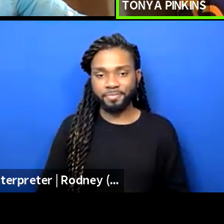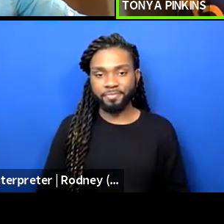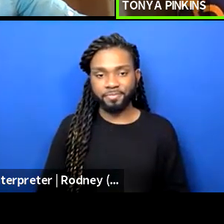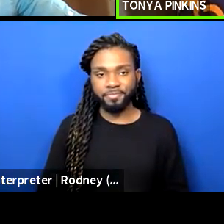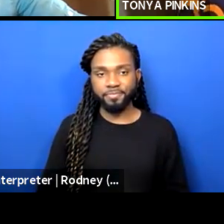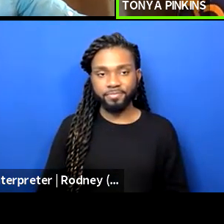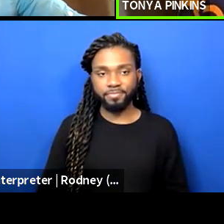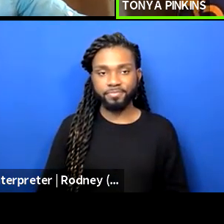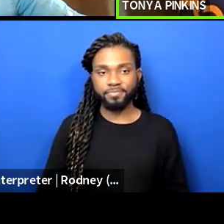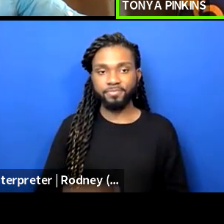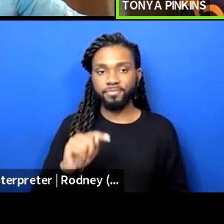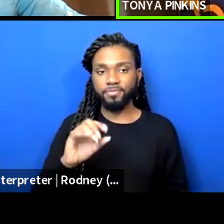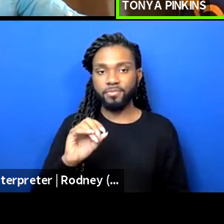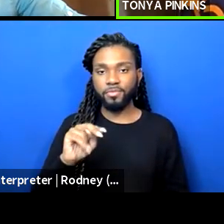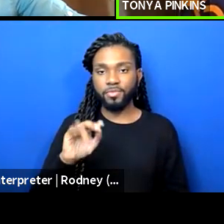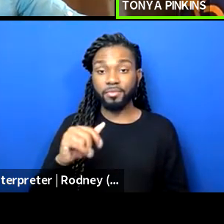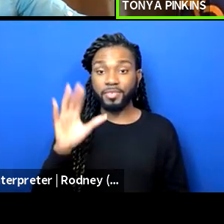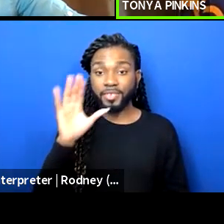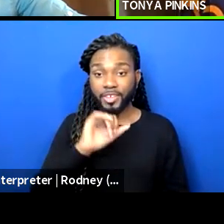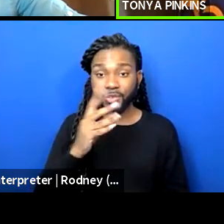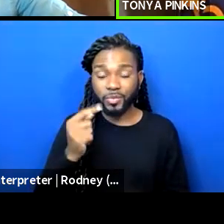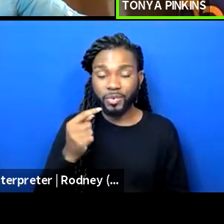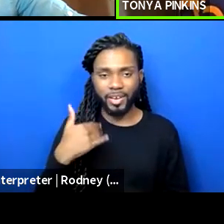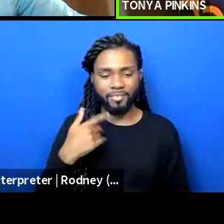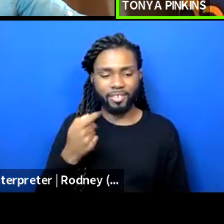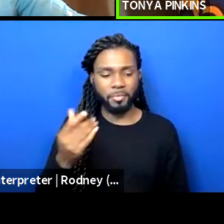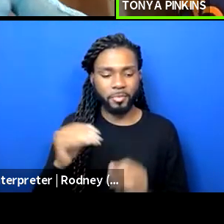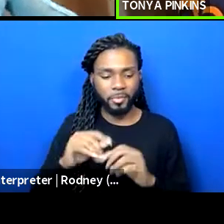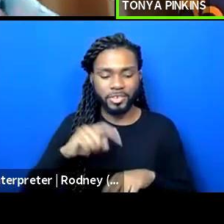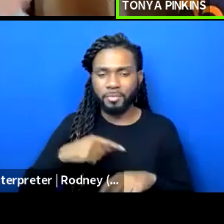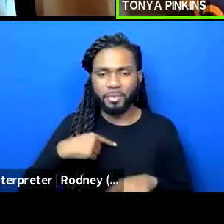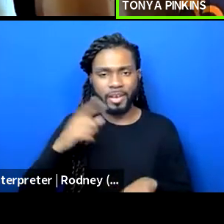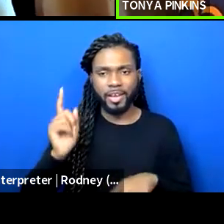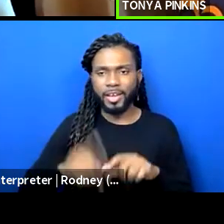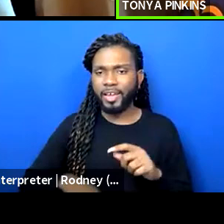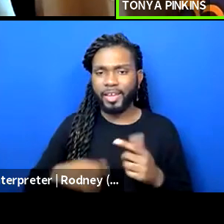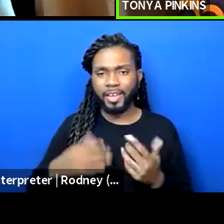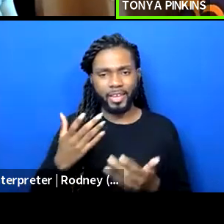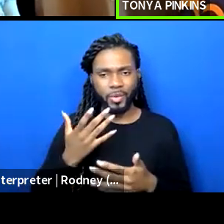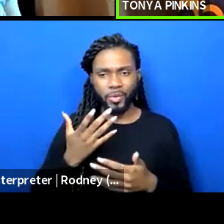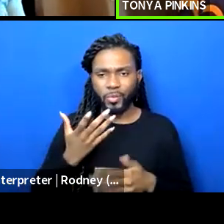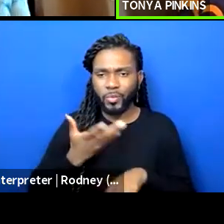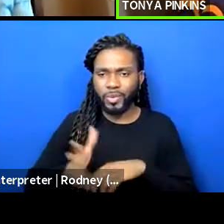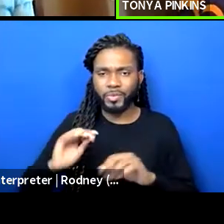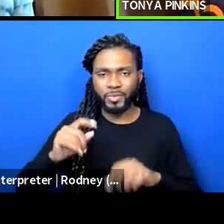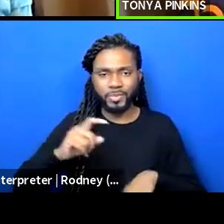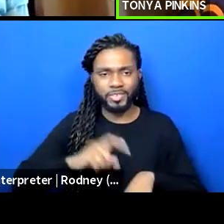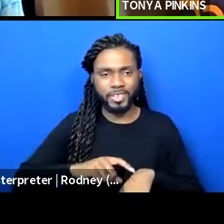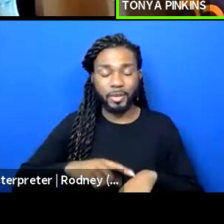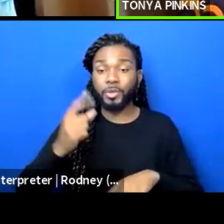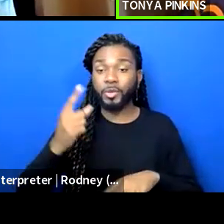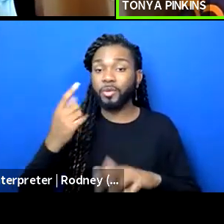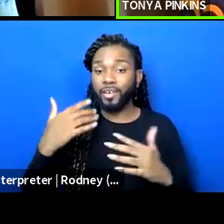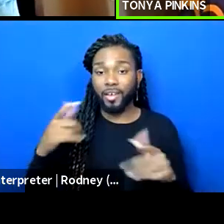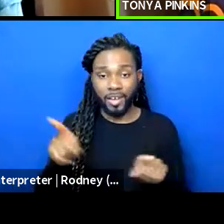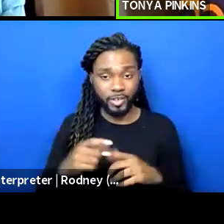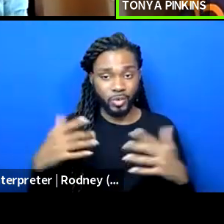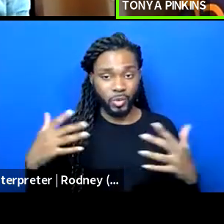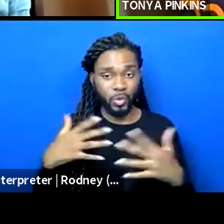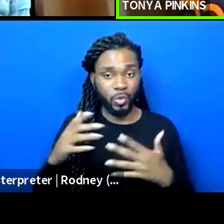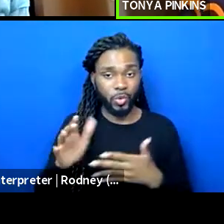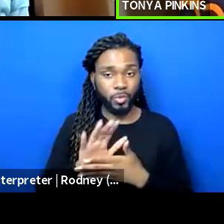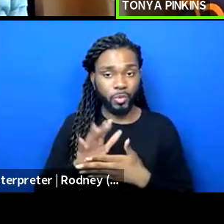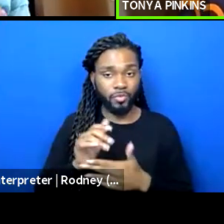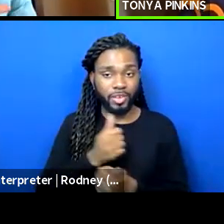Guess what? We have a little more time and I can't let this moment go. I can't waste a minute of it. So as a horror movie lover,